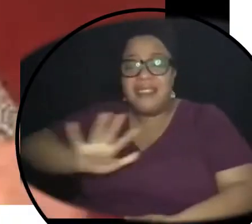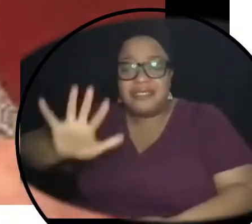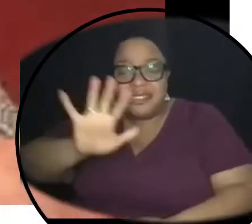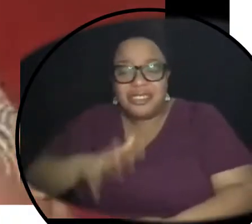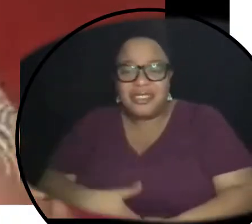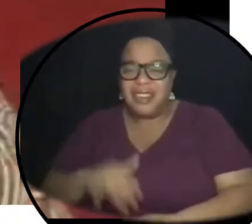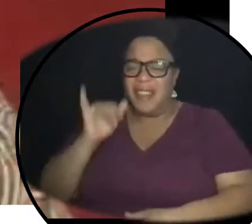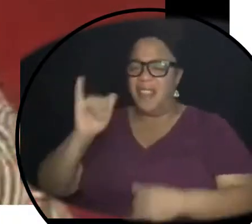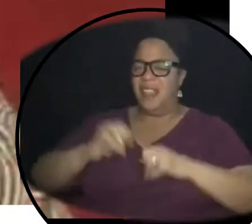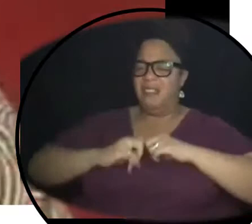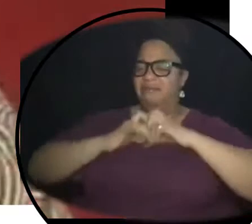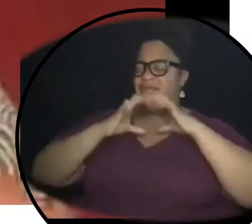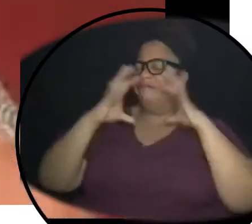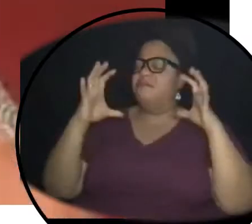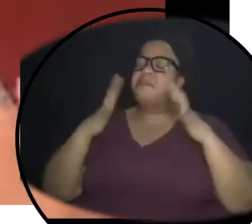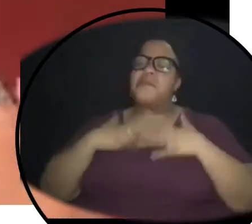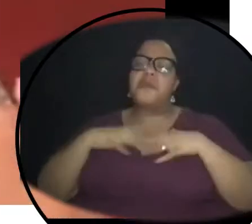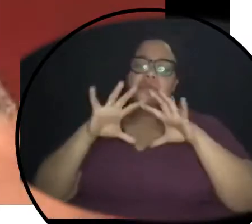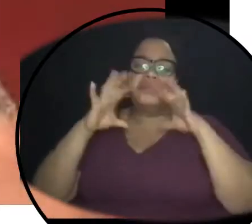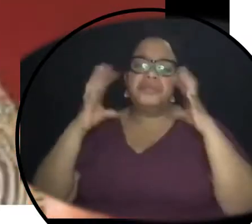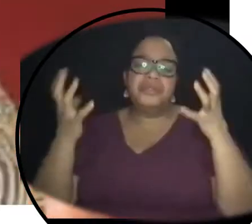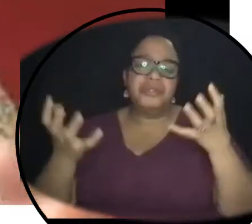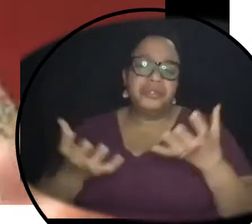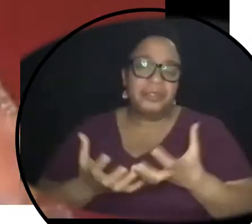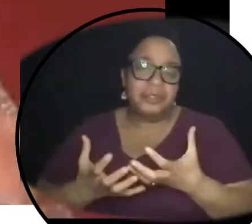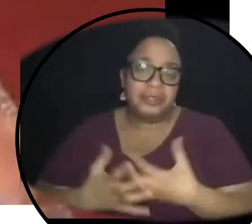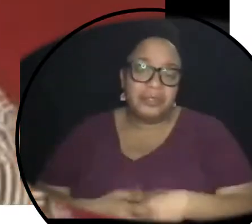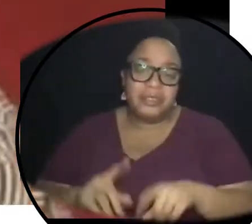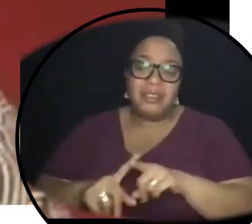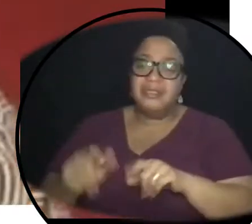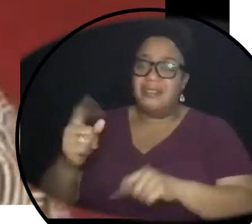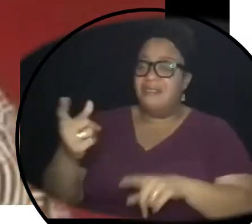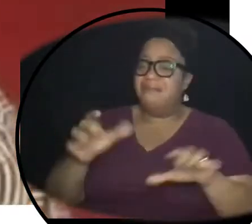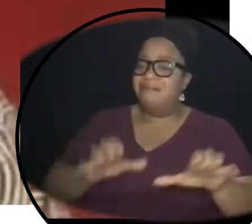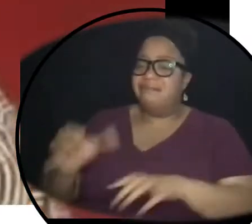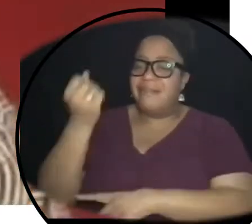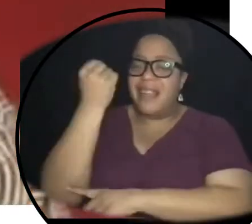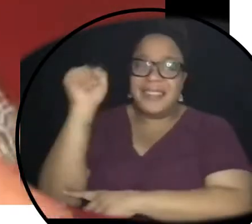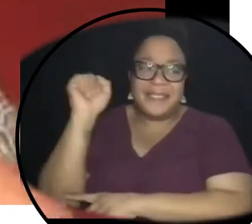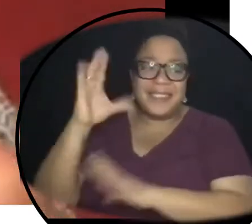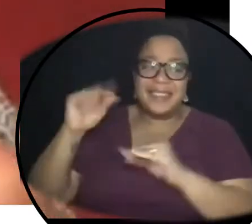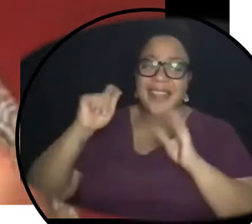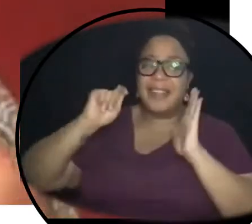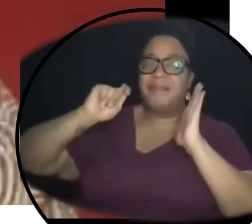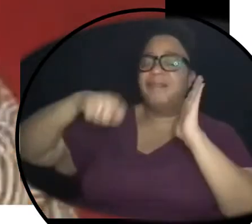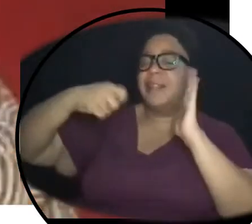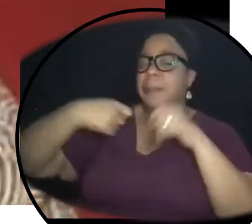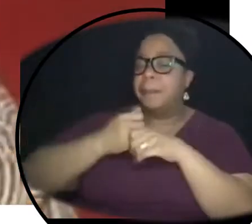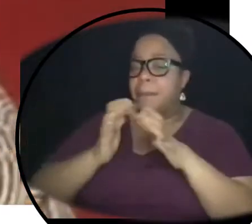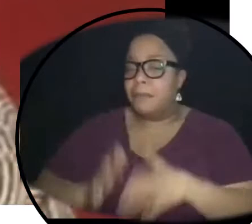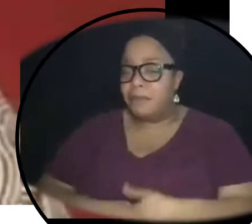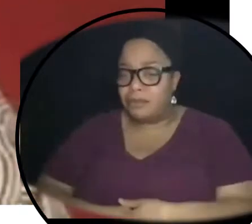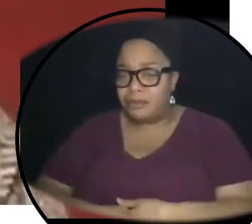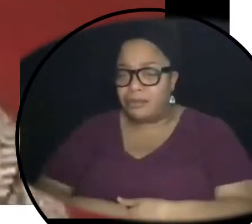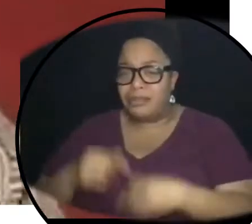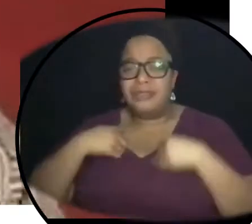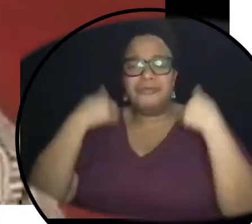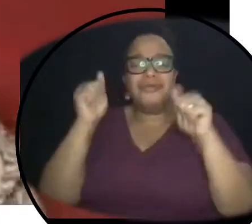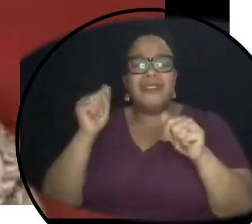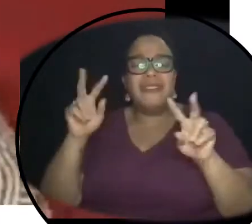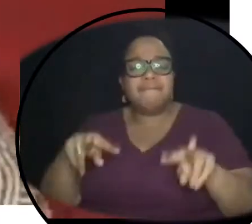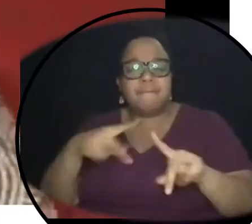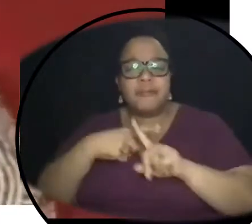the experiences of colonialism and migration and diaspora. My activist work is